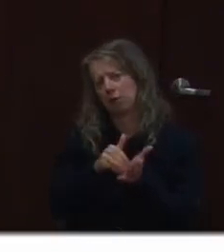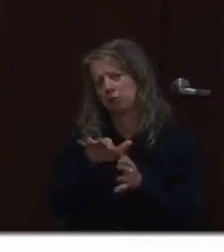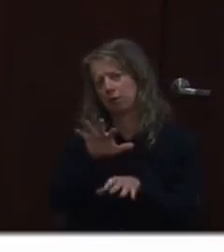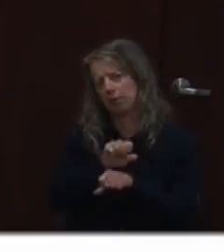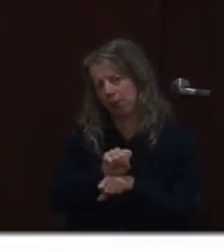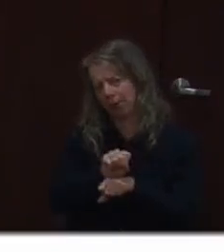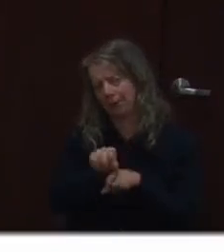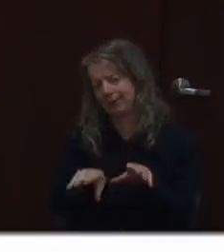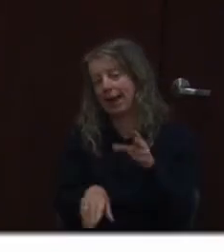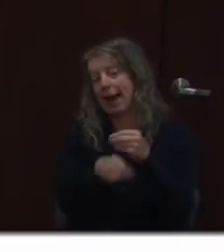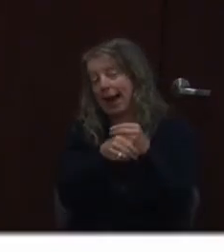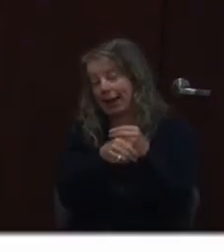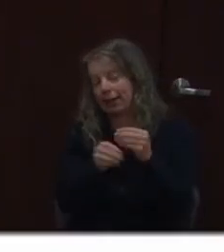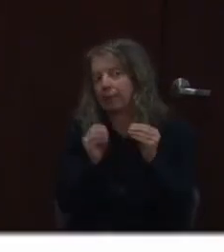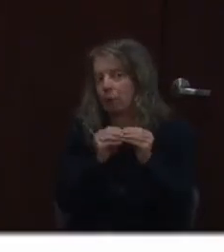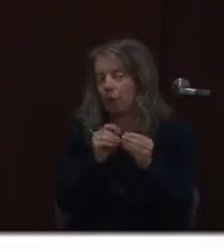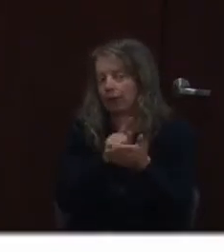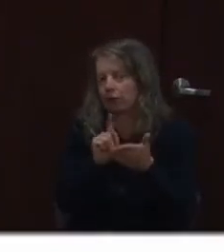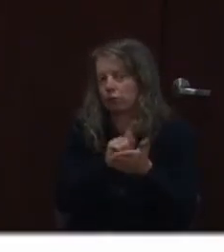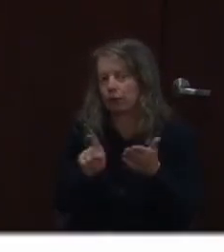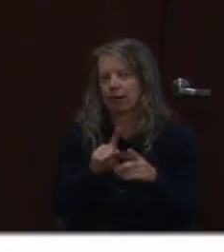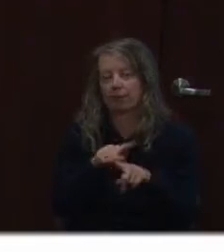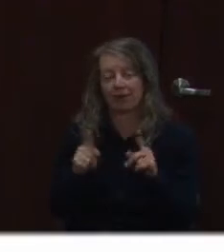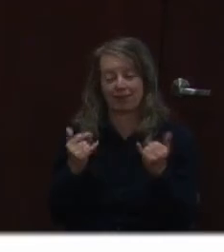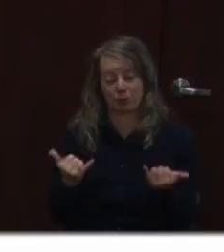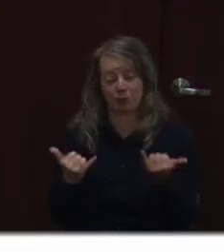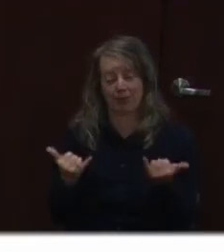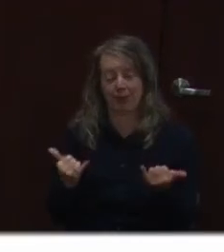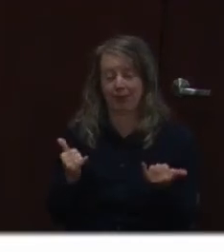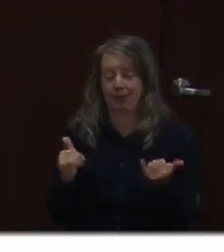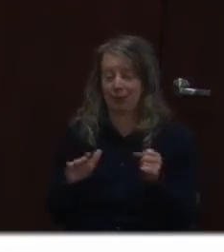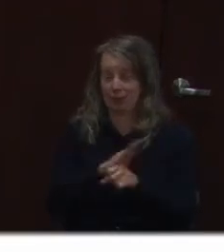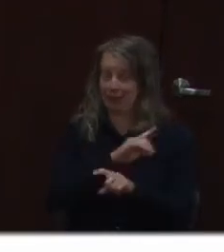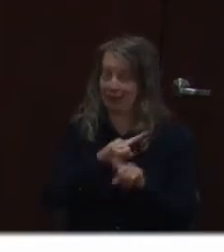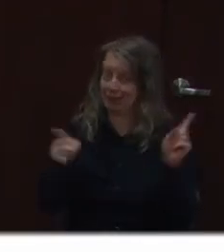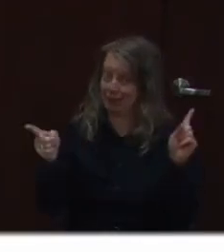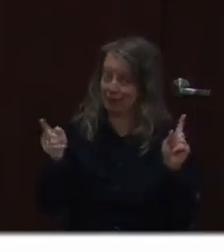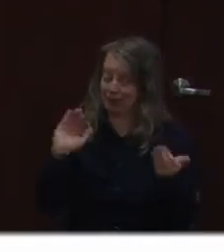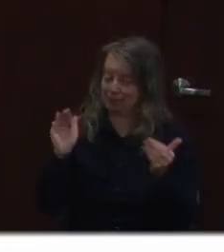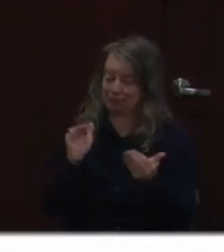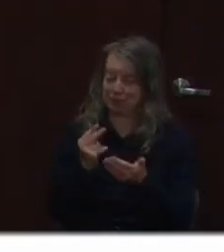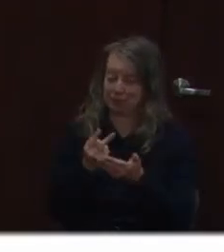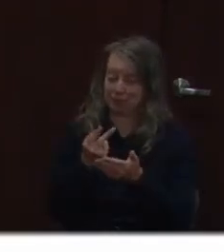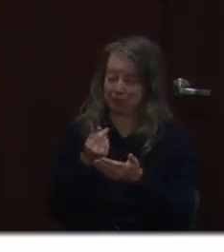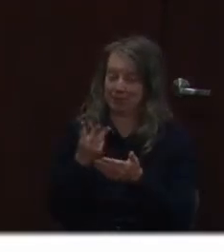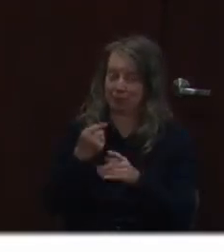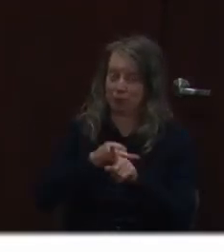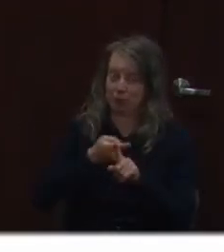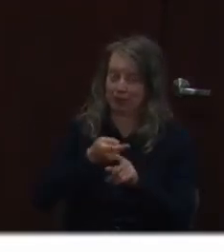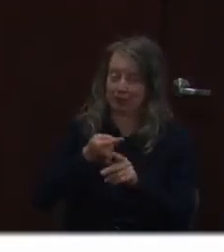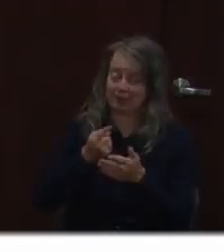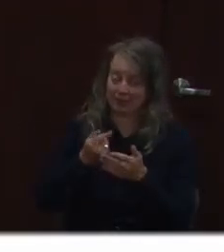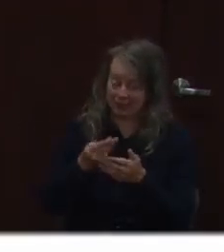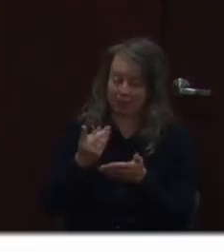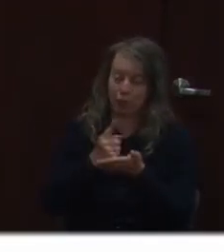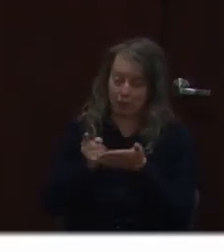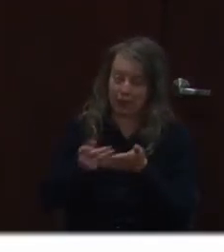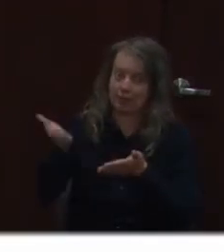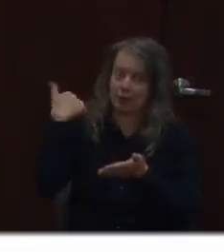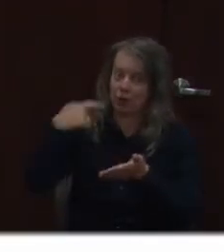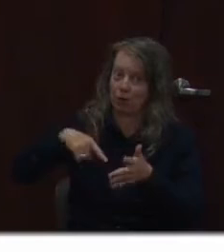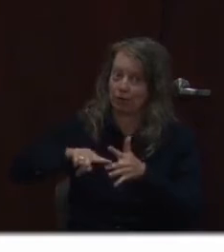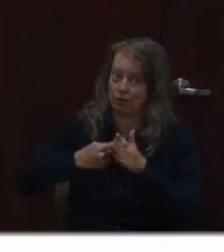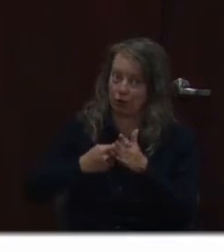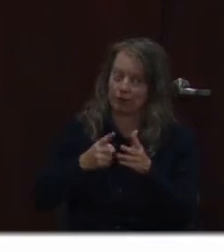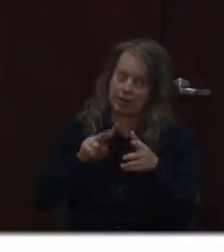week. Today is a very different day than when we started several weeks ago. And as mentioned early on, there was very